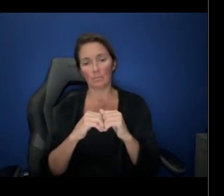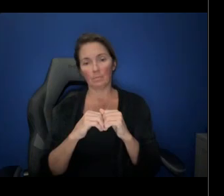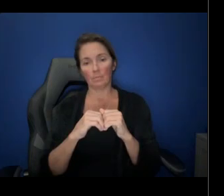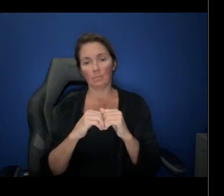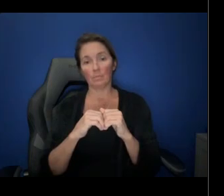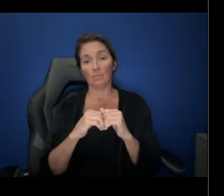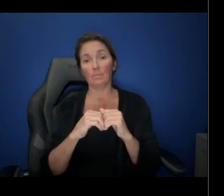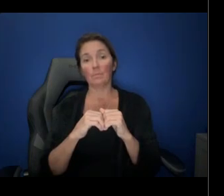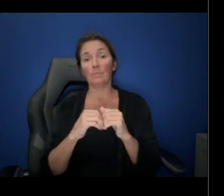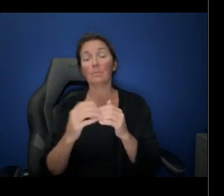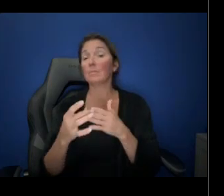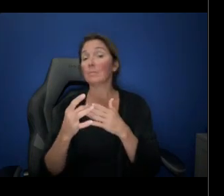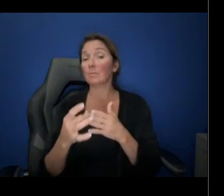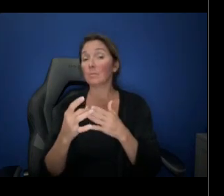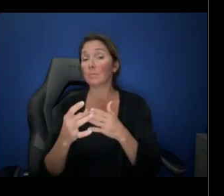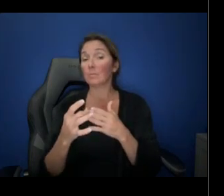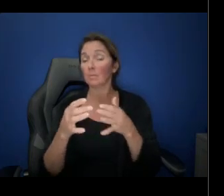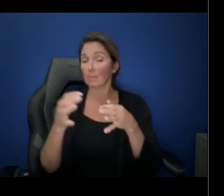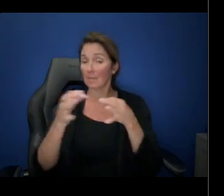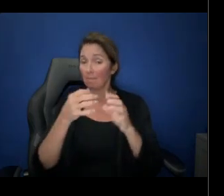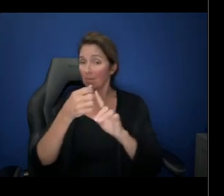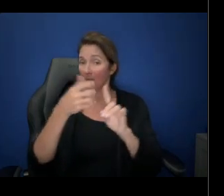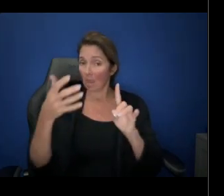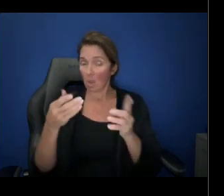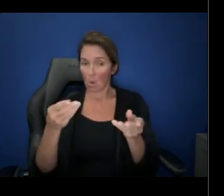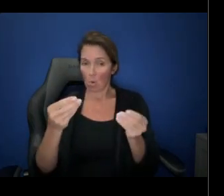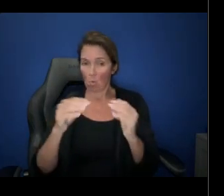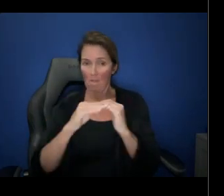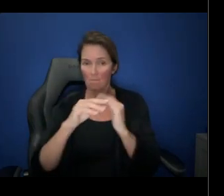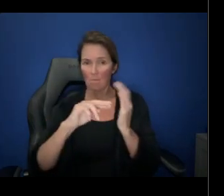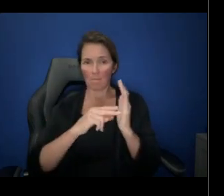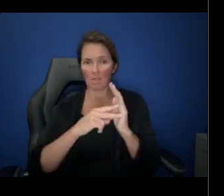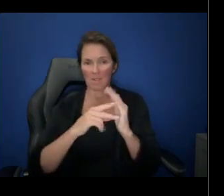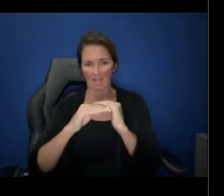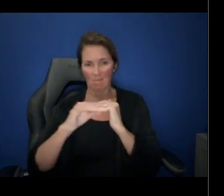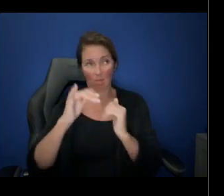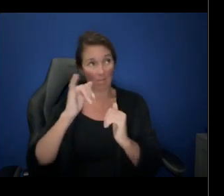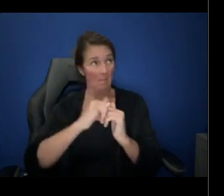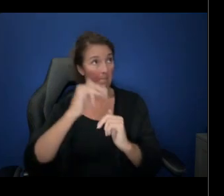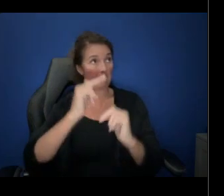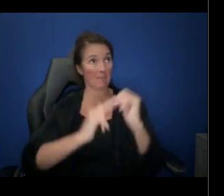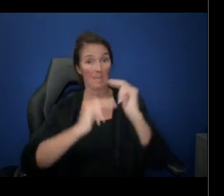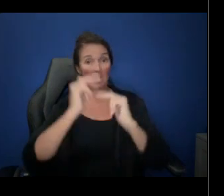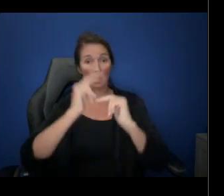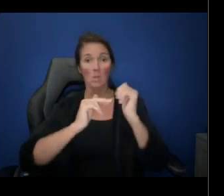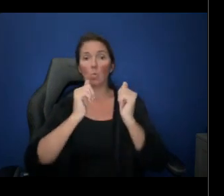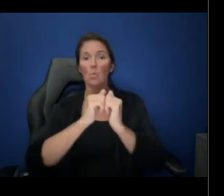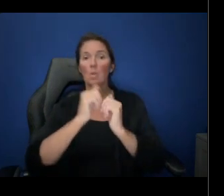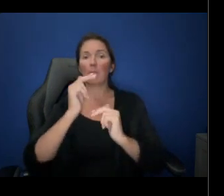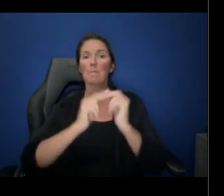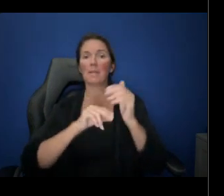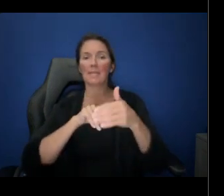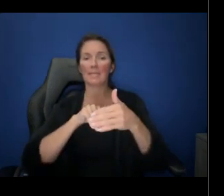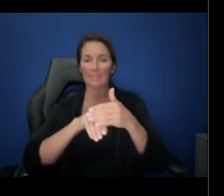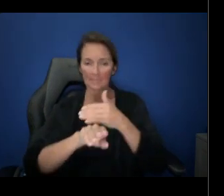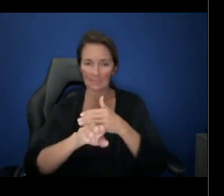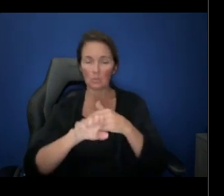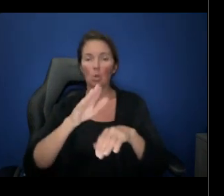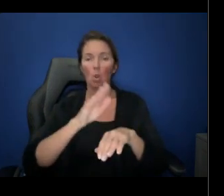The guidelines define a ground floor as the floor of a building with a building entrance on